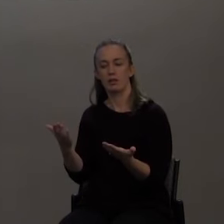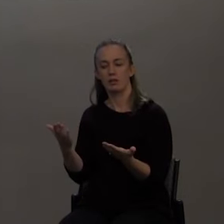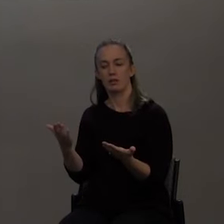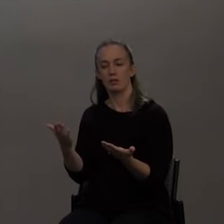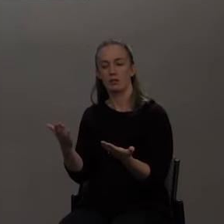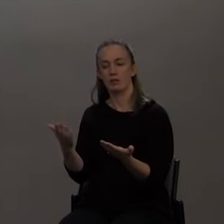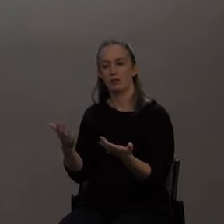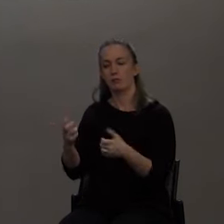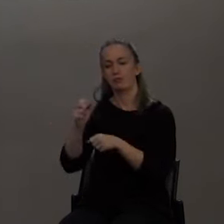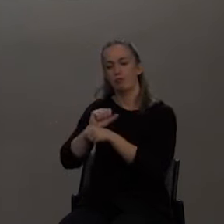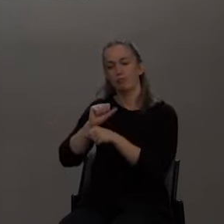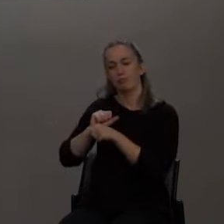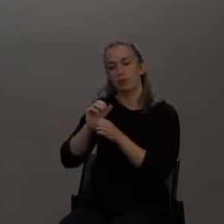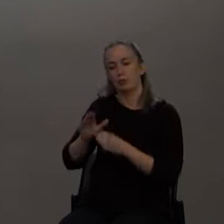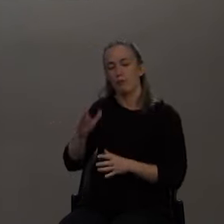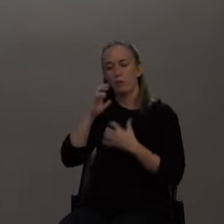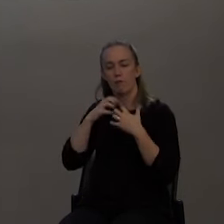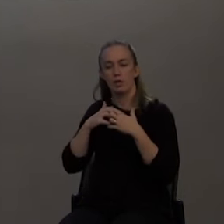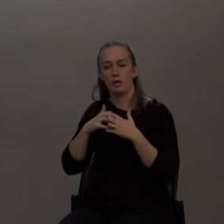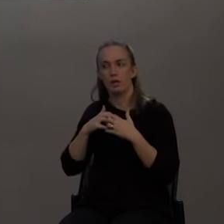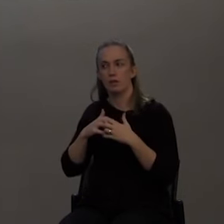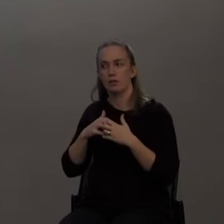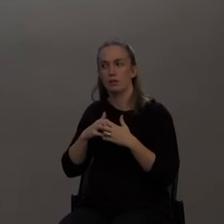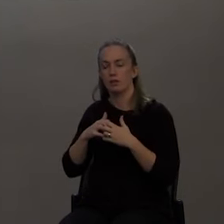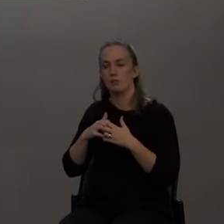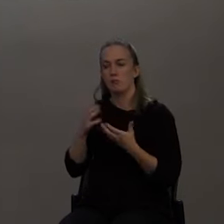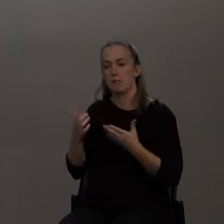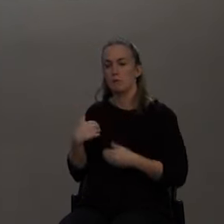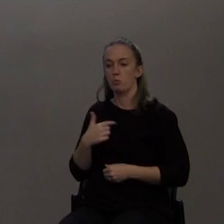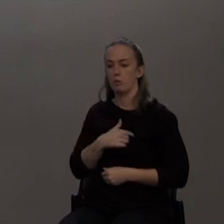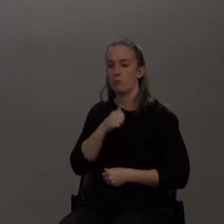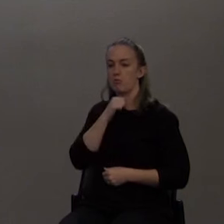employees for factories or so on that maybe